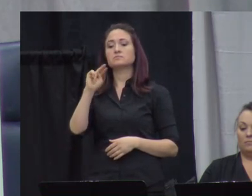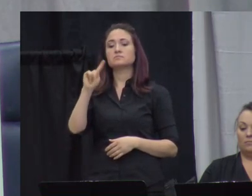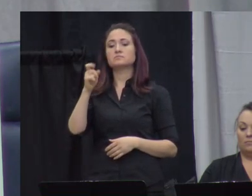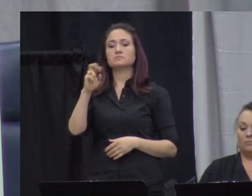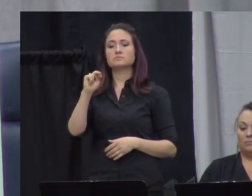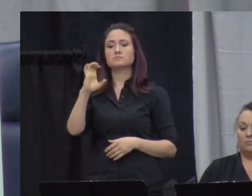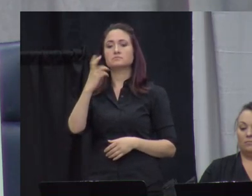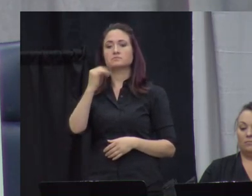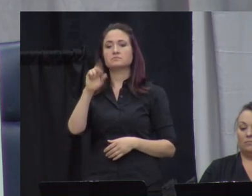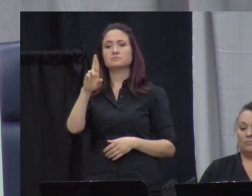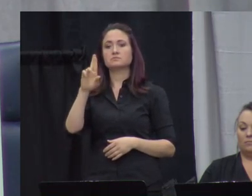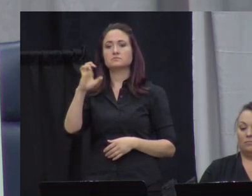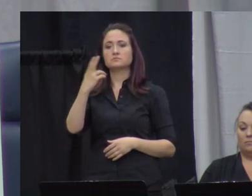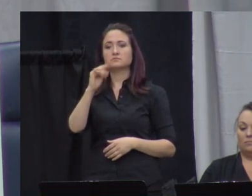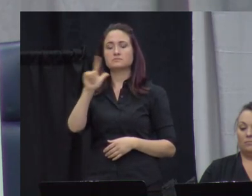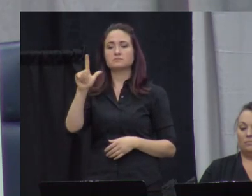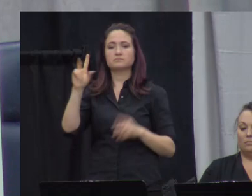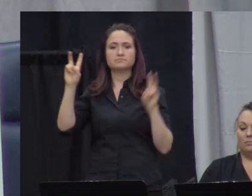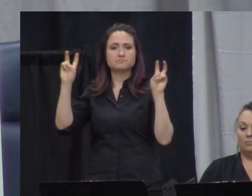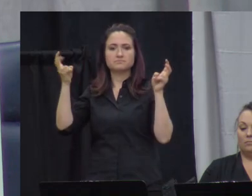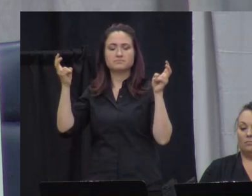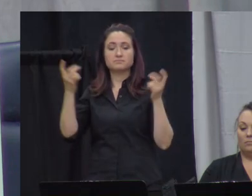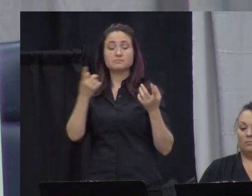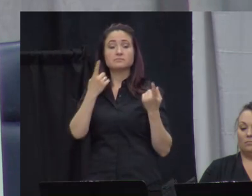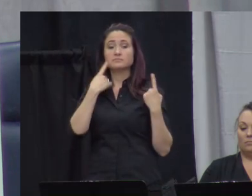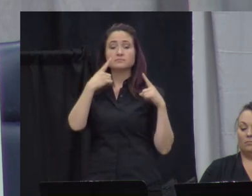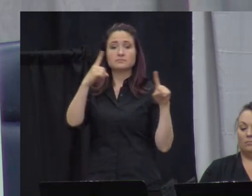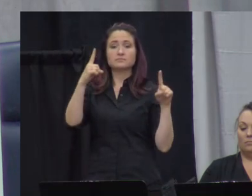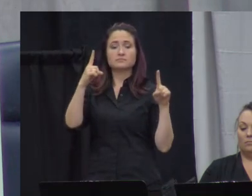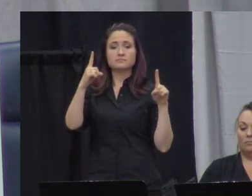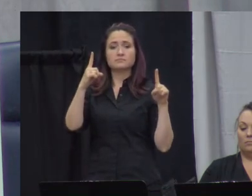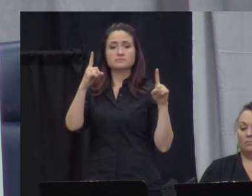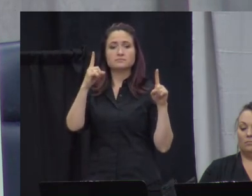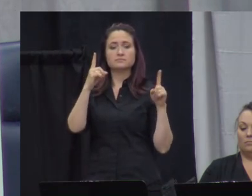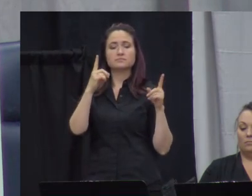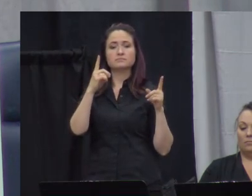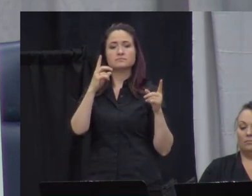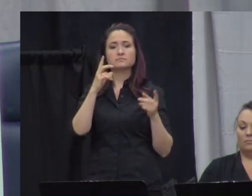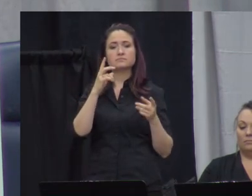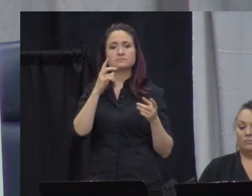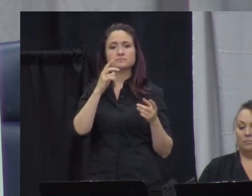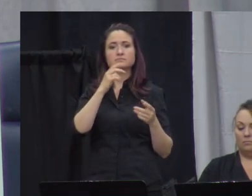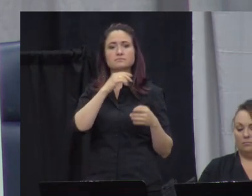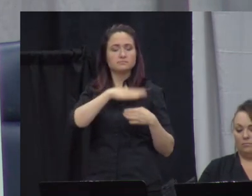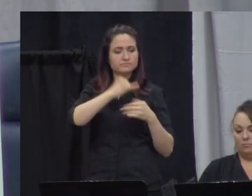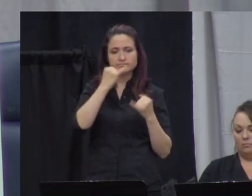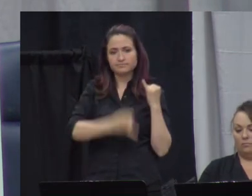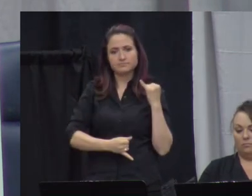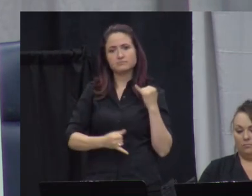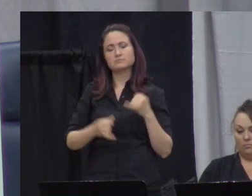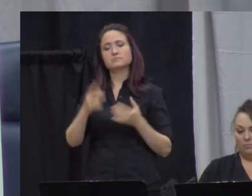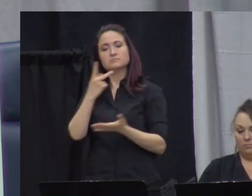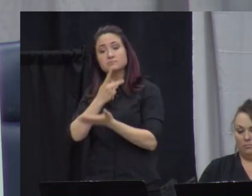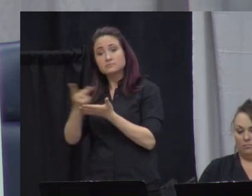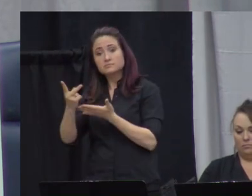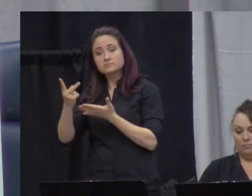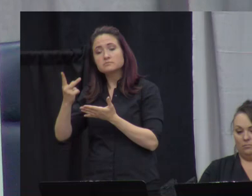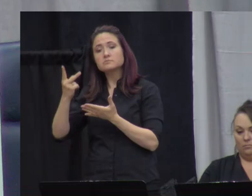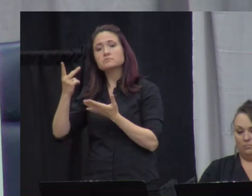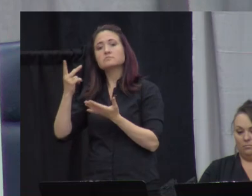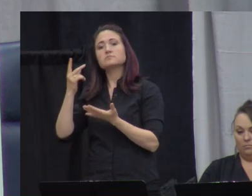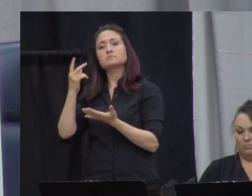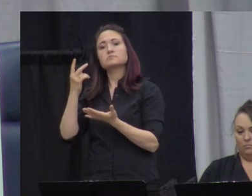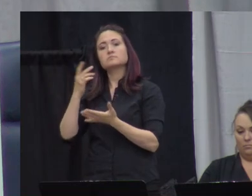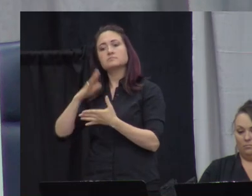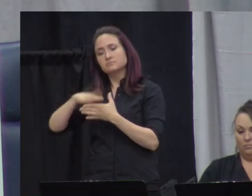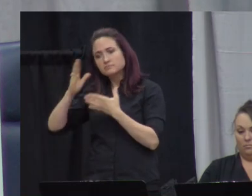said, success is not final. Failure is not fatal. It is